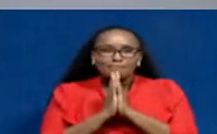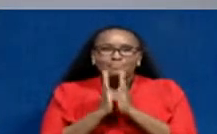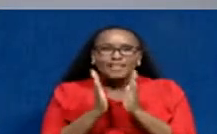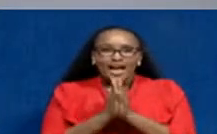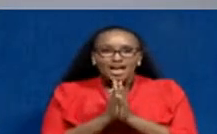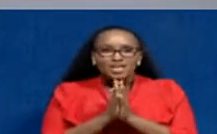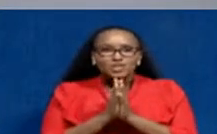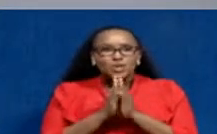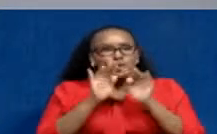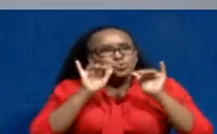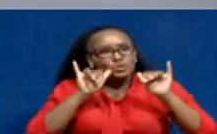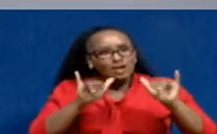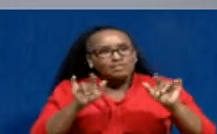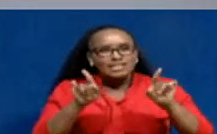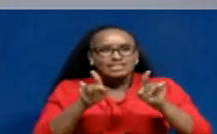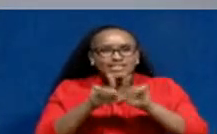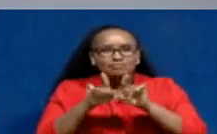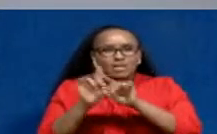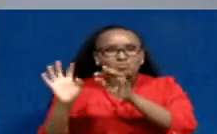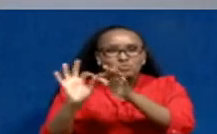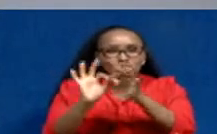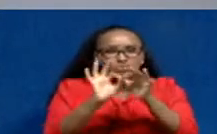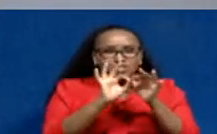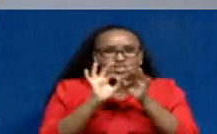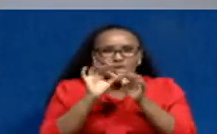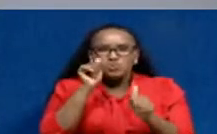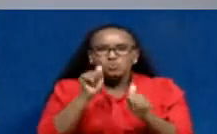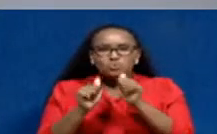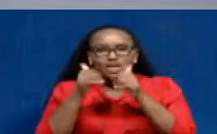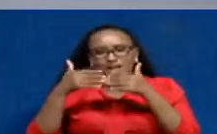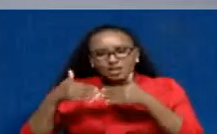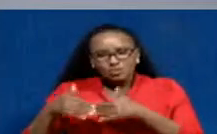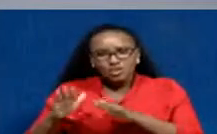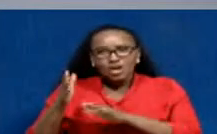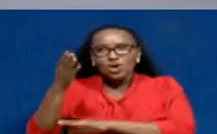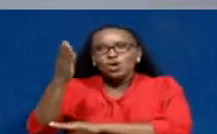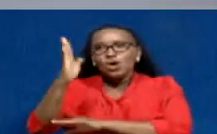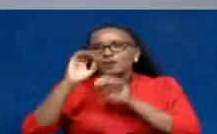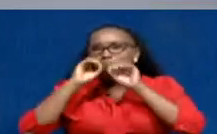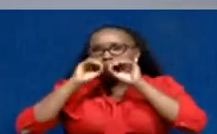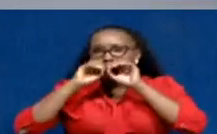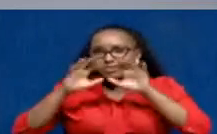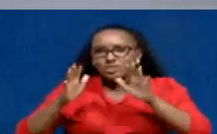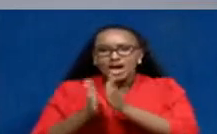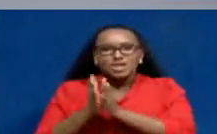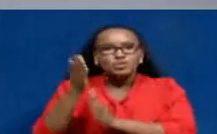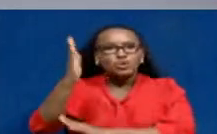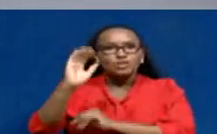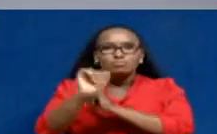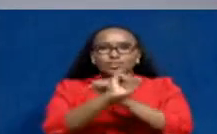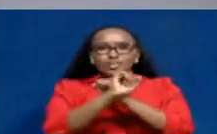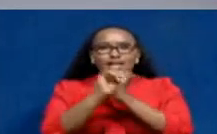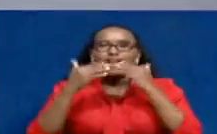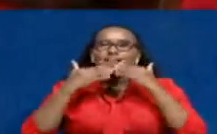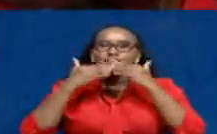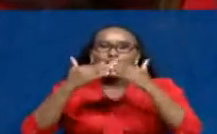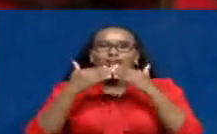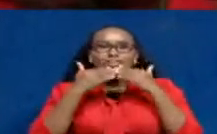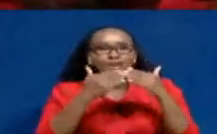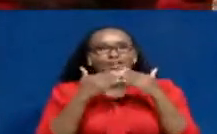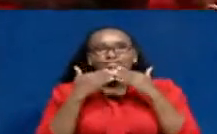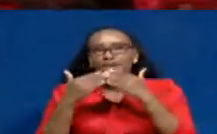na tukae na huo umoja ambaye ametuachia. Mungu awabariki na Mungu awalinde. Asanteni sana.